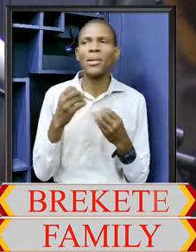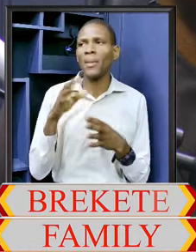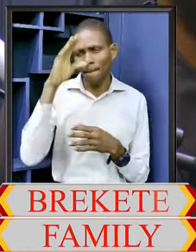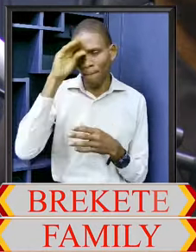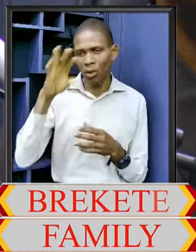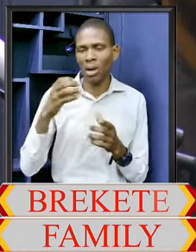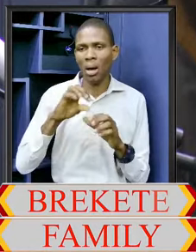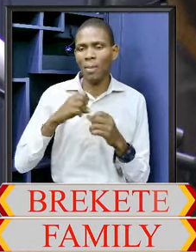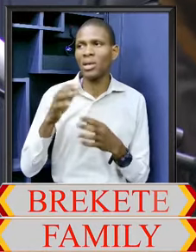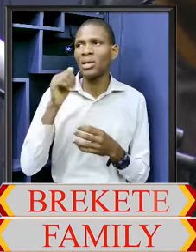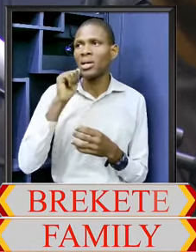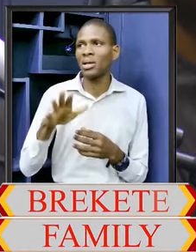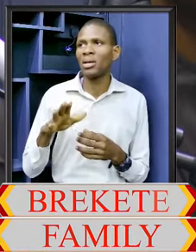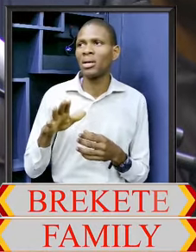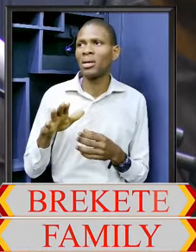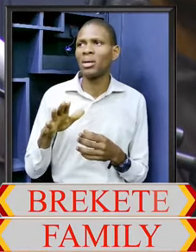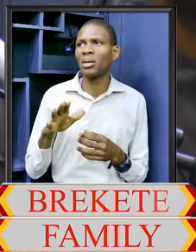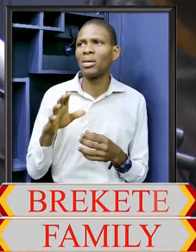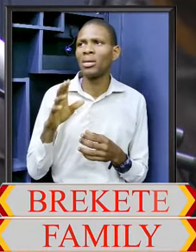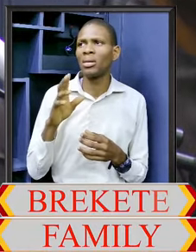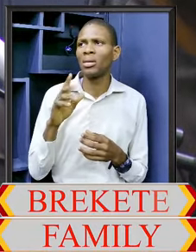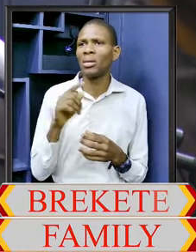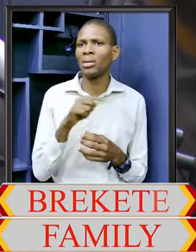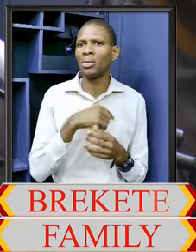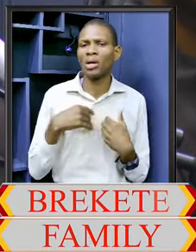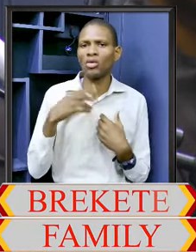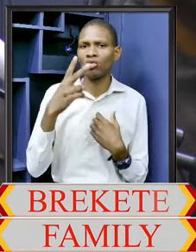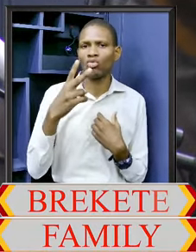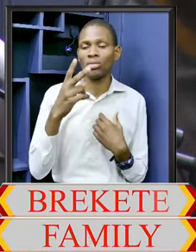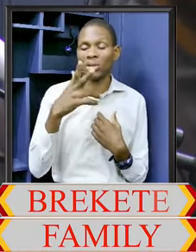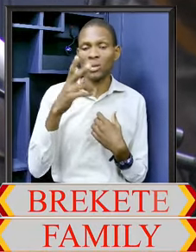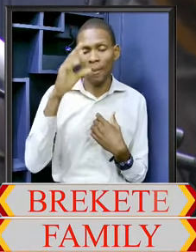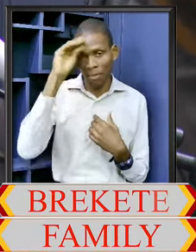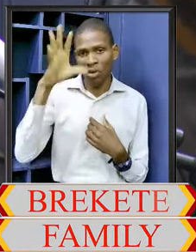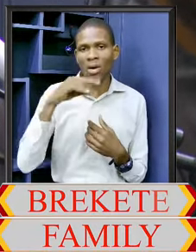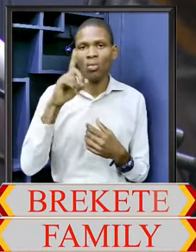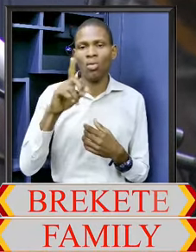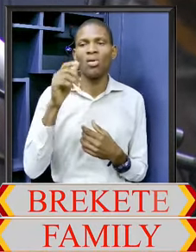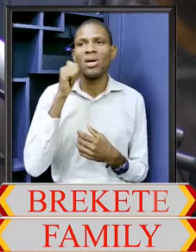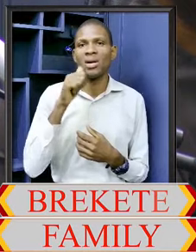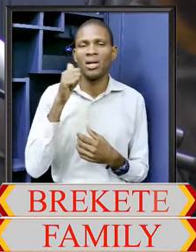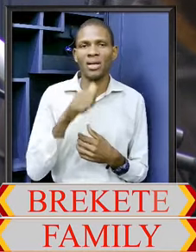boys, how many girls? We have three boys and one girl.